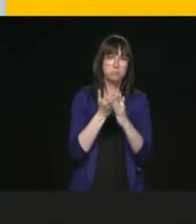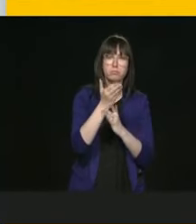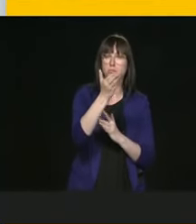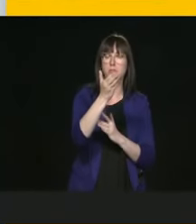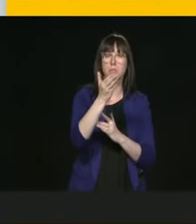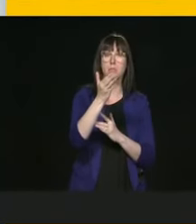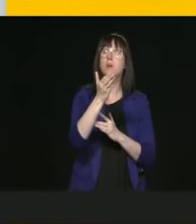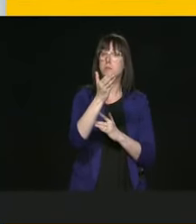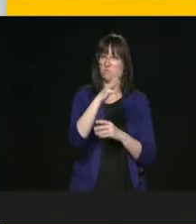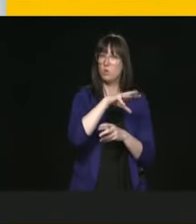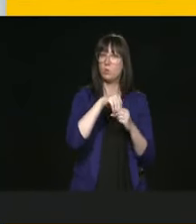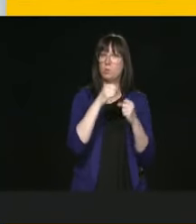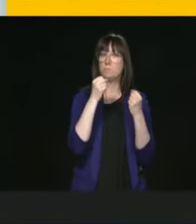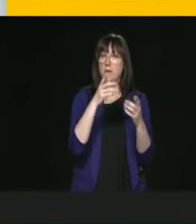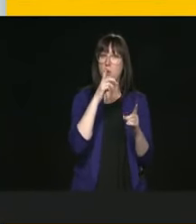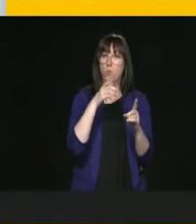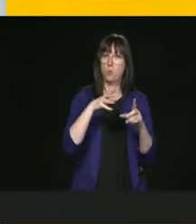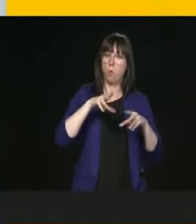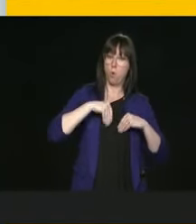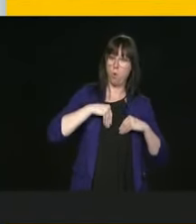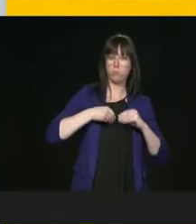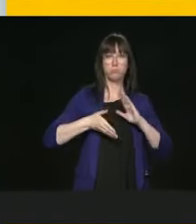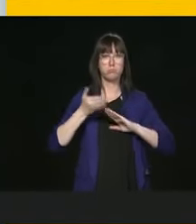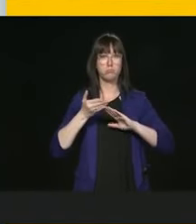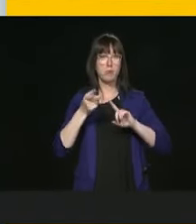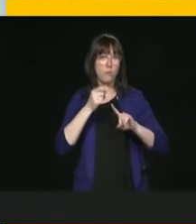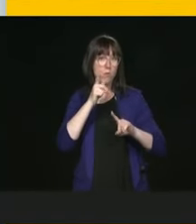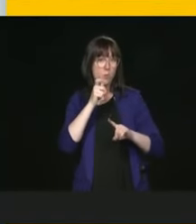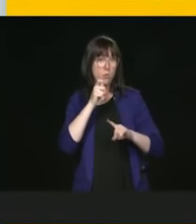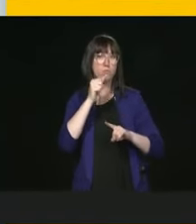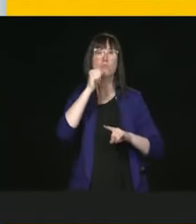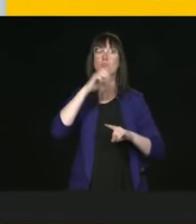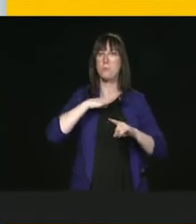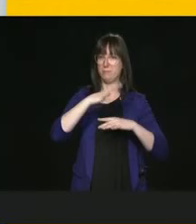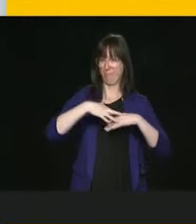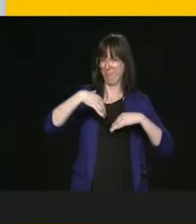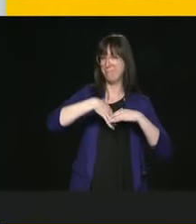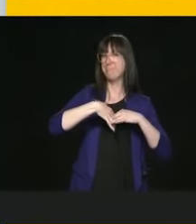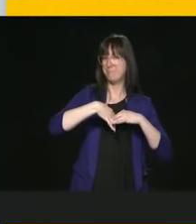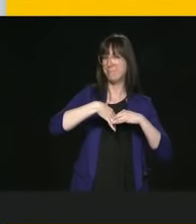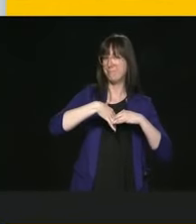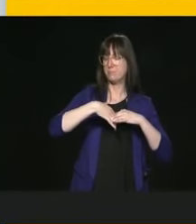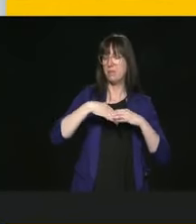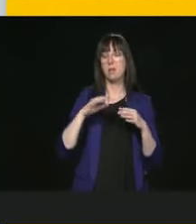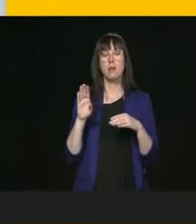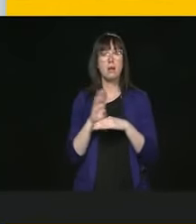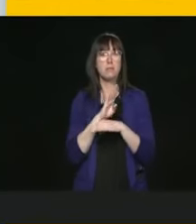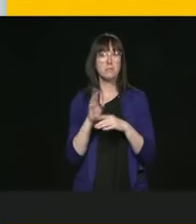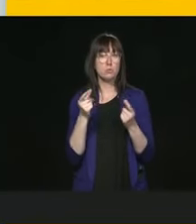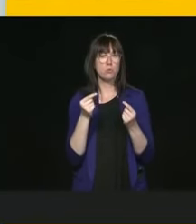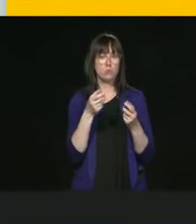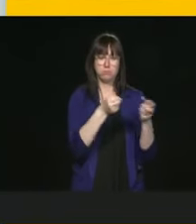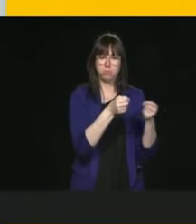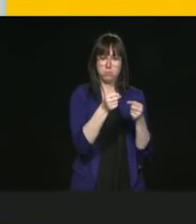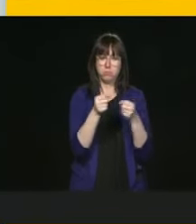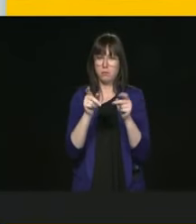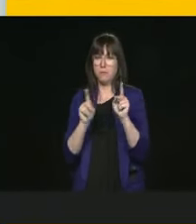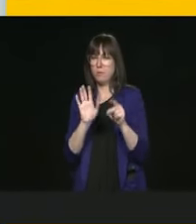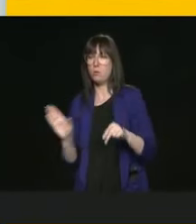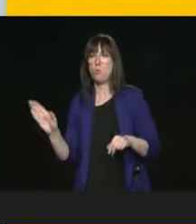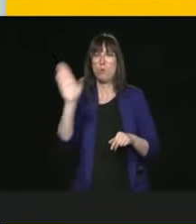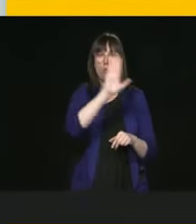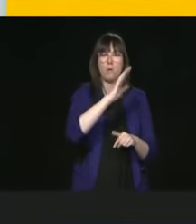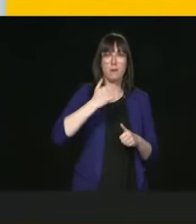many that are owned and run by Indigenous women. These businesses employ people right across the country, in